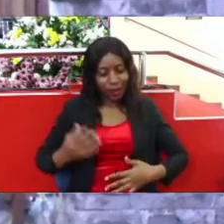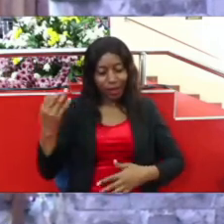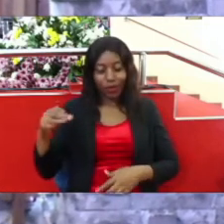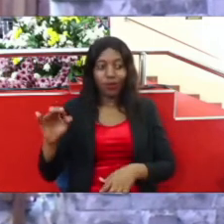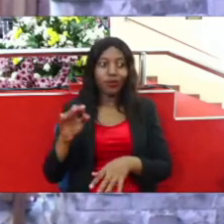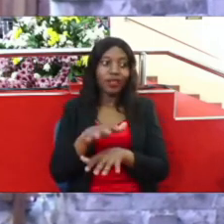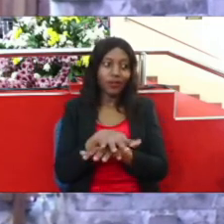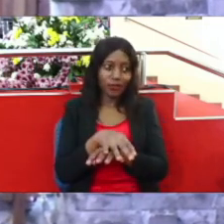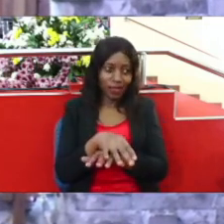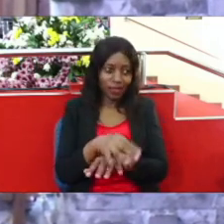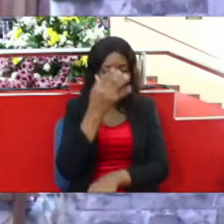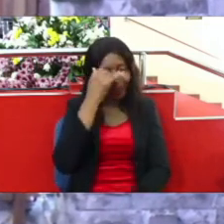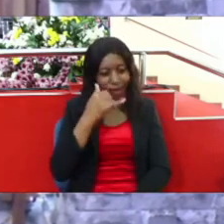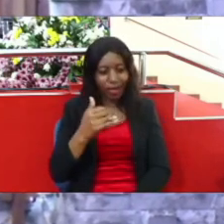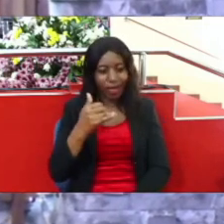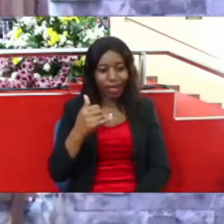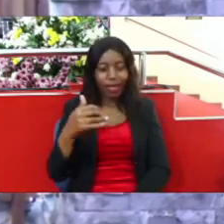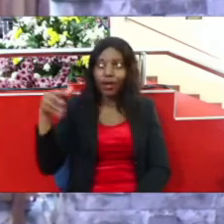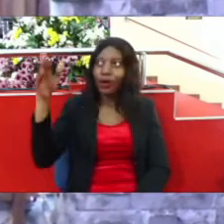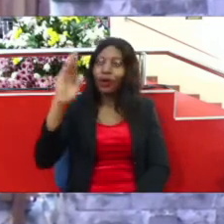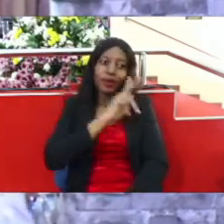pale kwenye tumbo la samaki sababu ya ukuu wake.